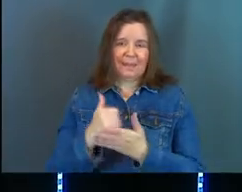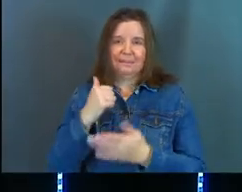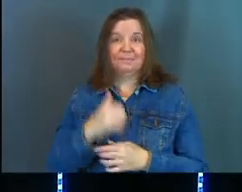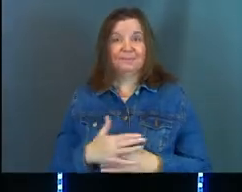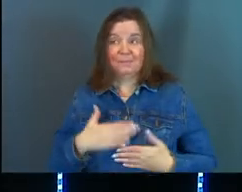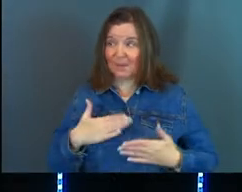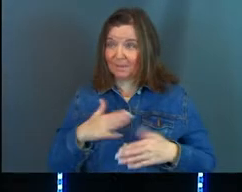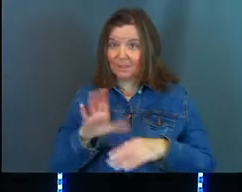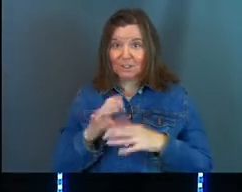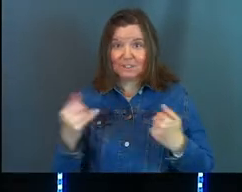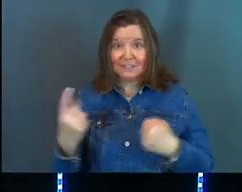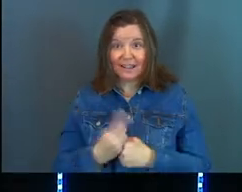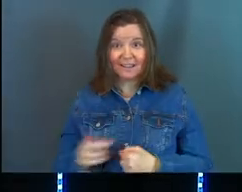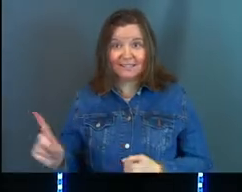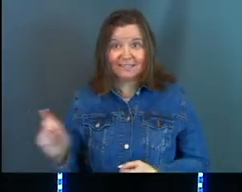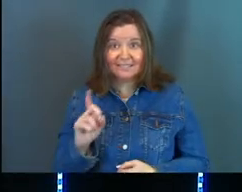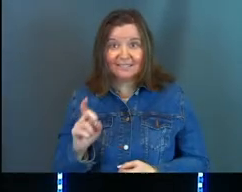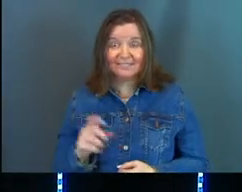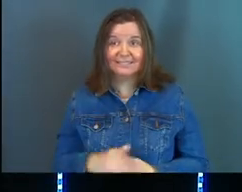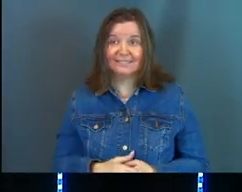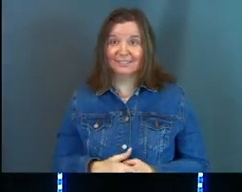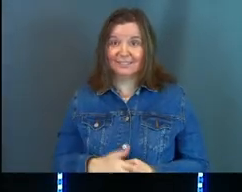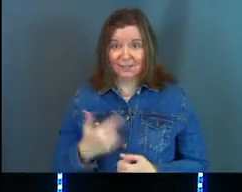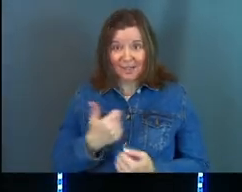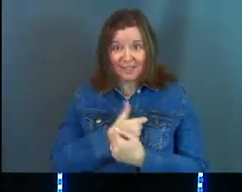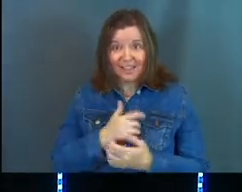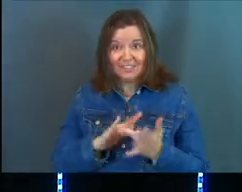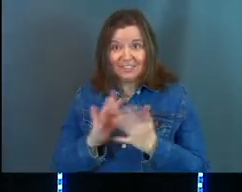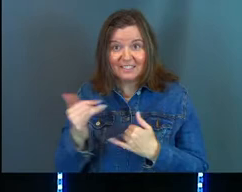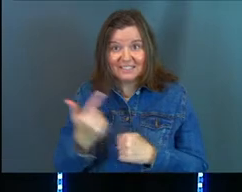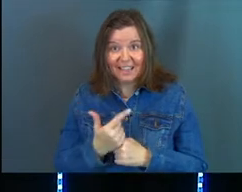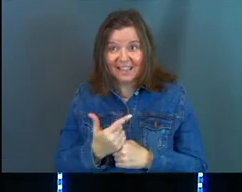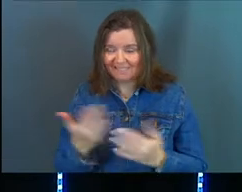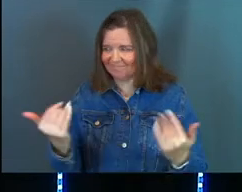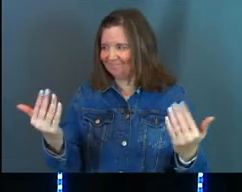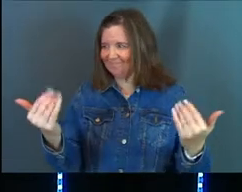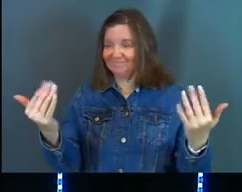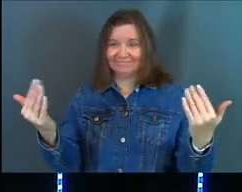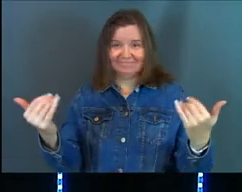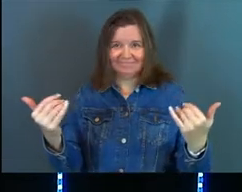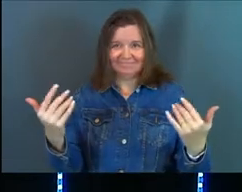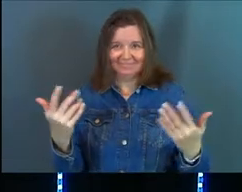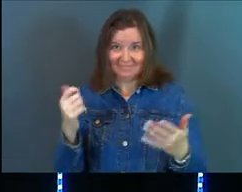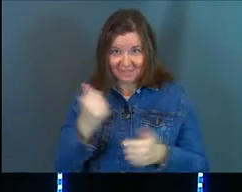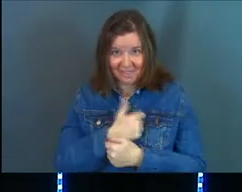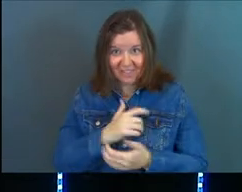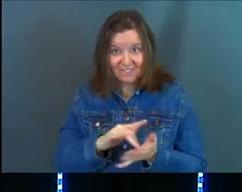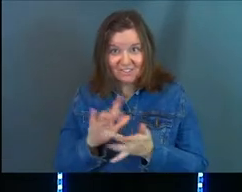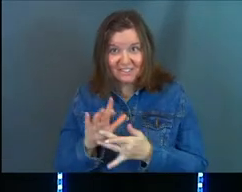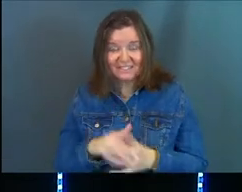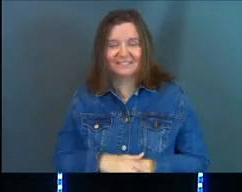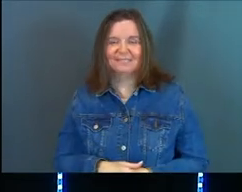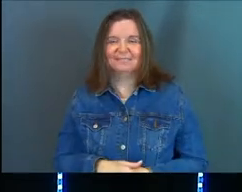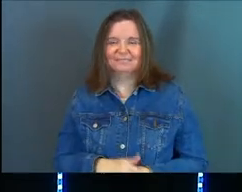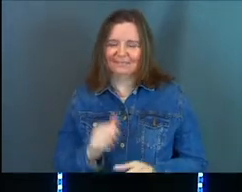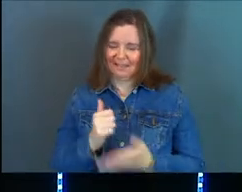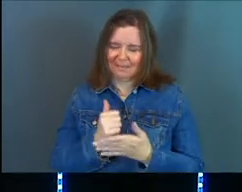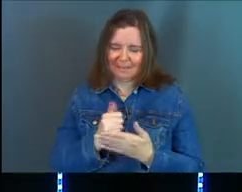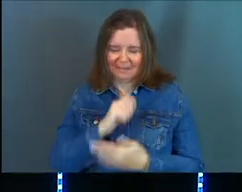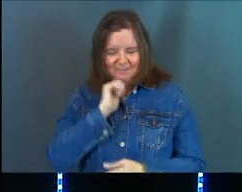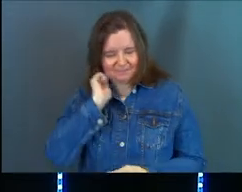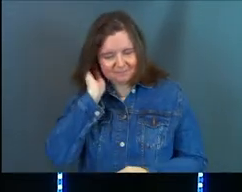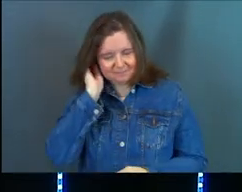Amen. You happy to be in church today? Anybody love Jesus today? Anybody? Anybody at all love Jesus?